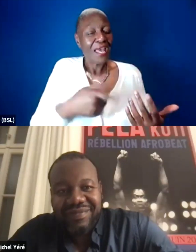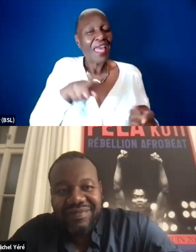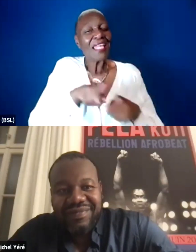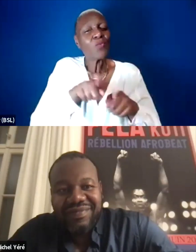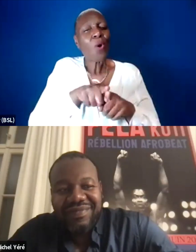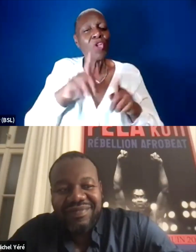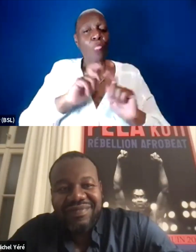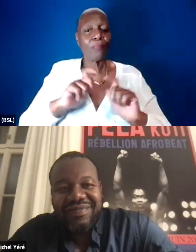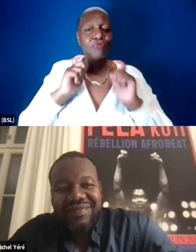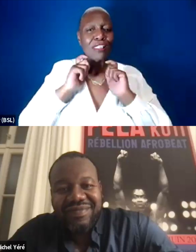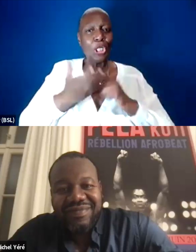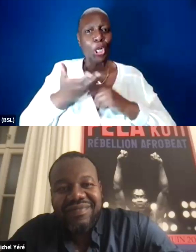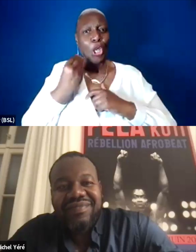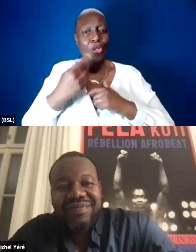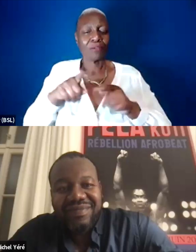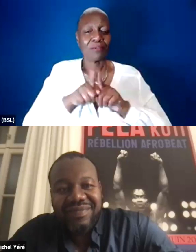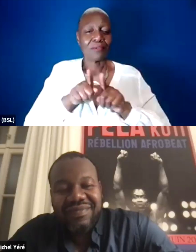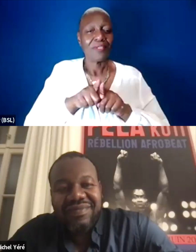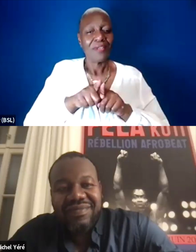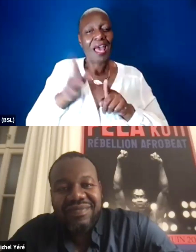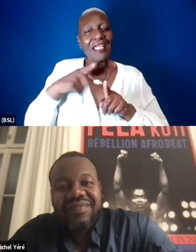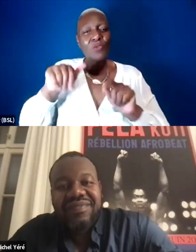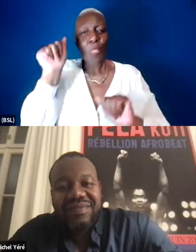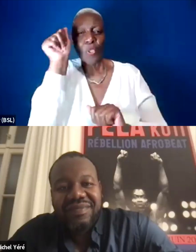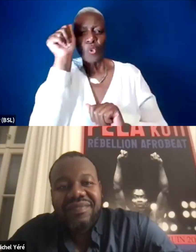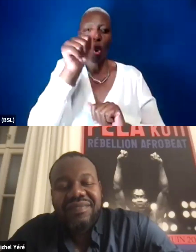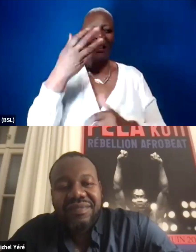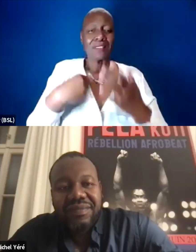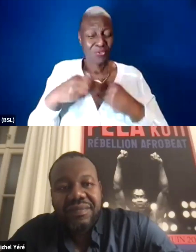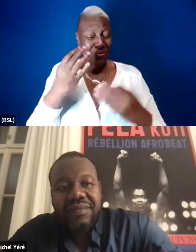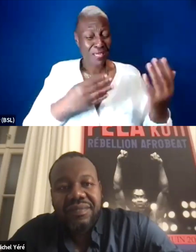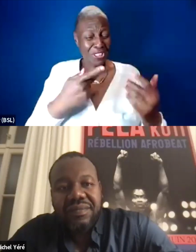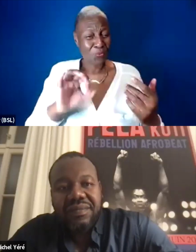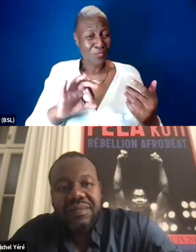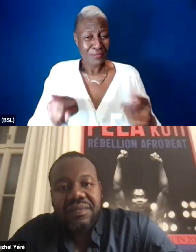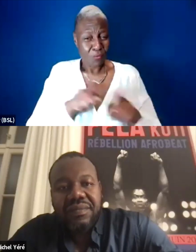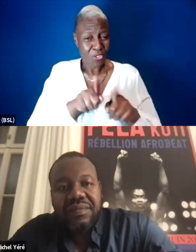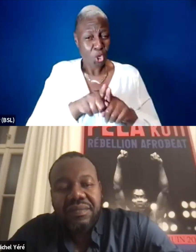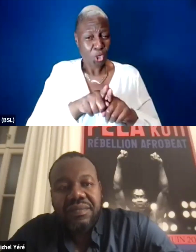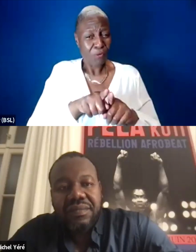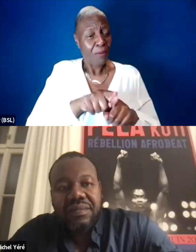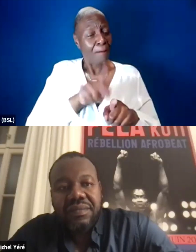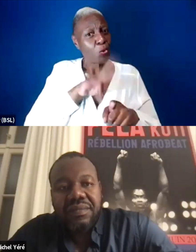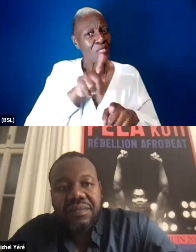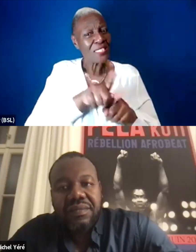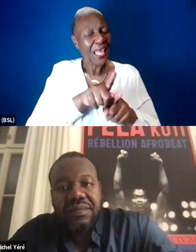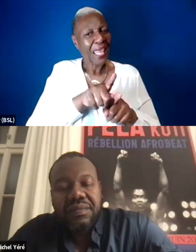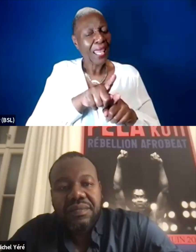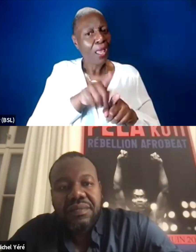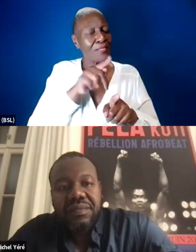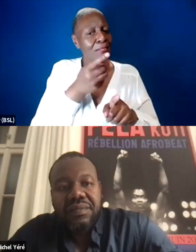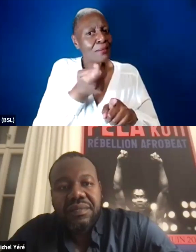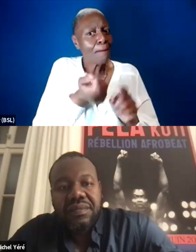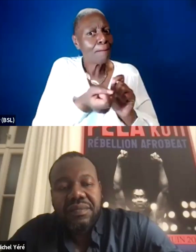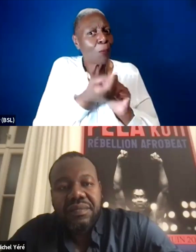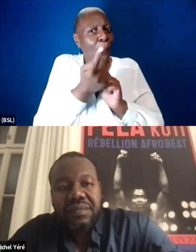learn. It's the language of the Armenian liturgy, and it's what scholars learn. So in the 1920s, he wasn't learning classical Armenian, but you do see classical flourishes